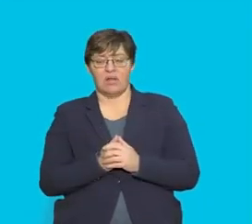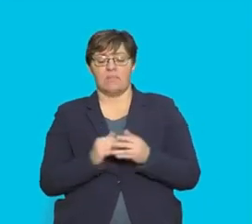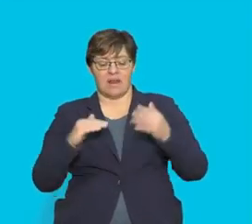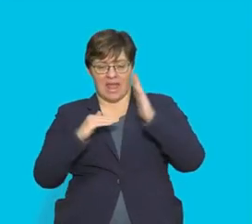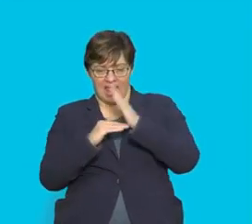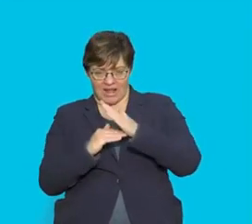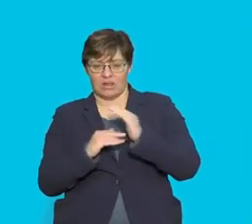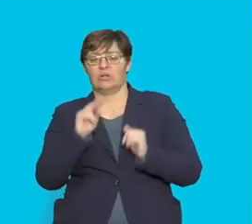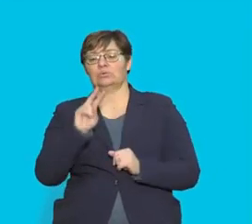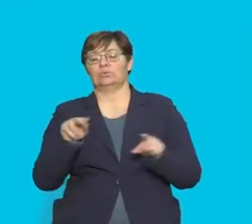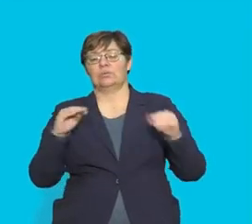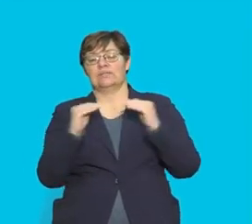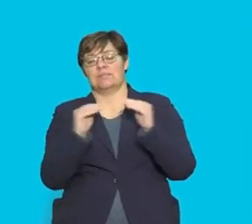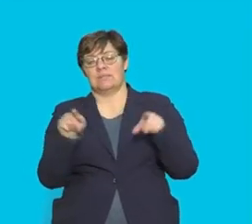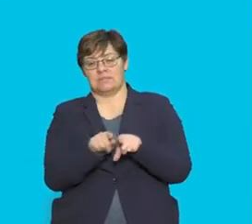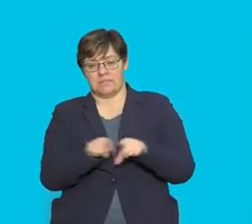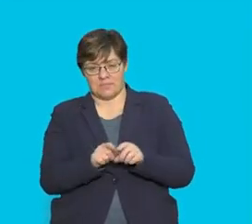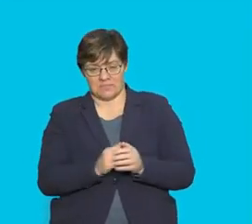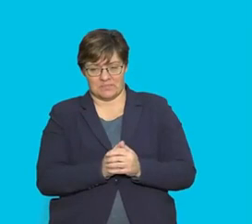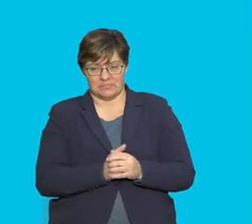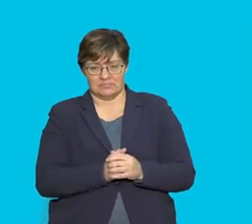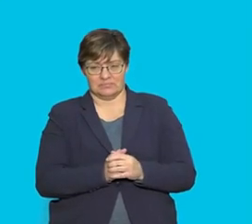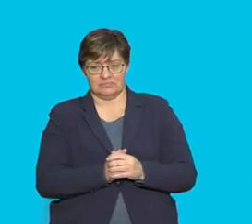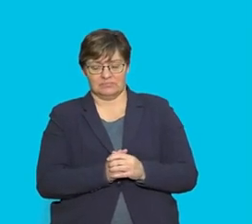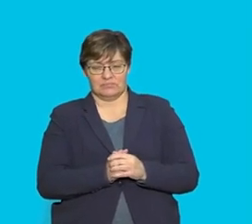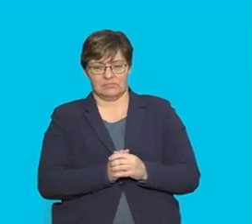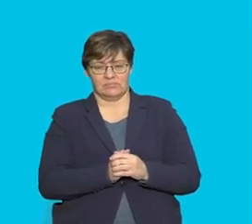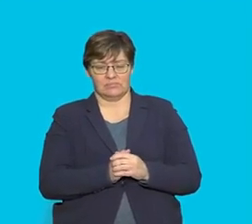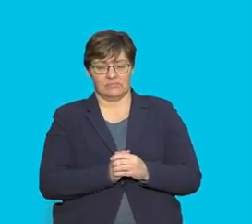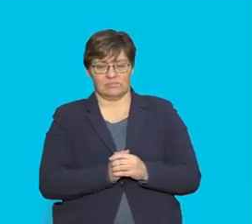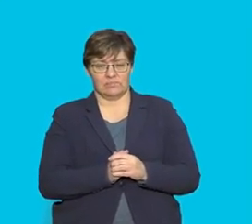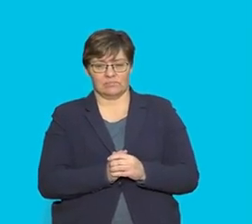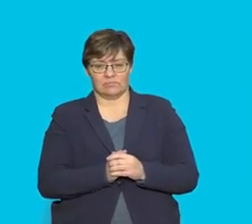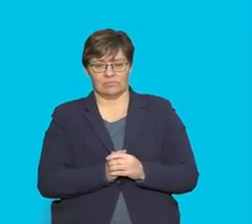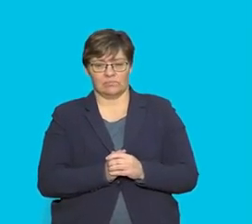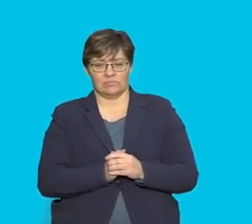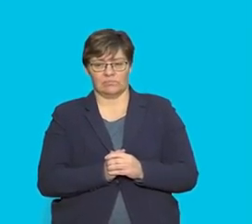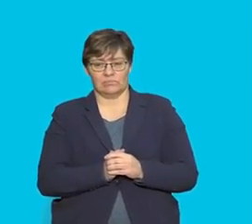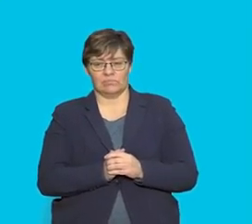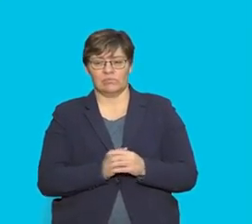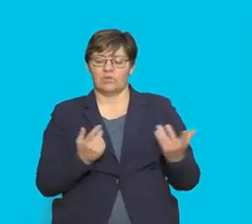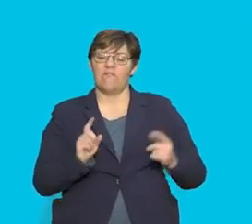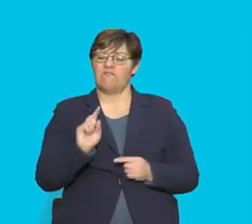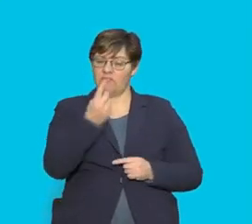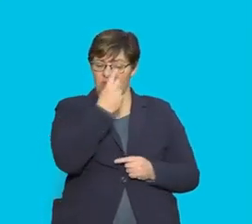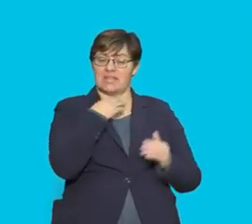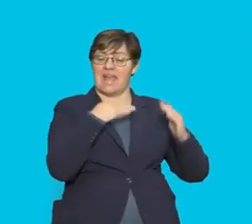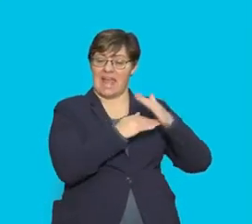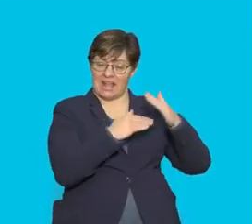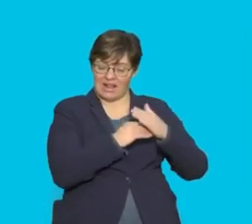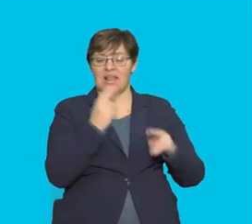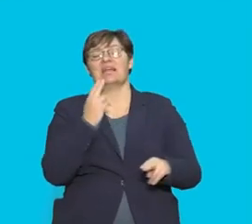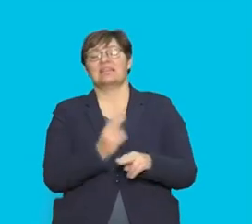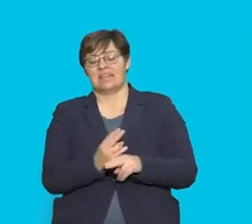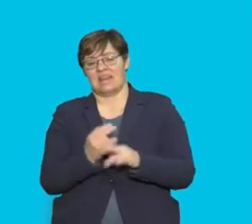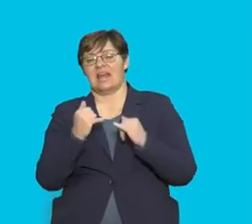equal angles. And we actually start with equal angles because we're classifying it with angles, right? And then this will be the second point